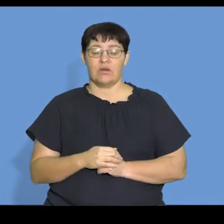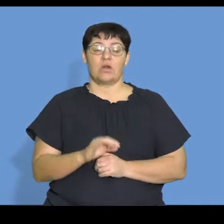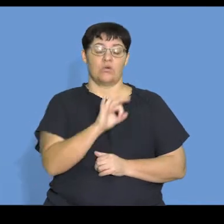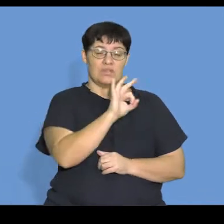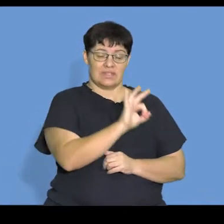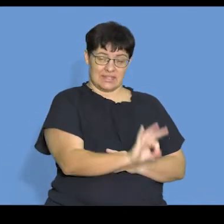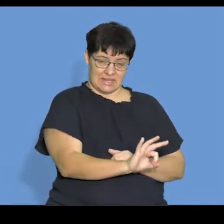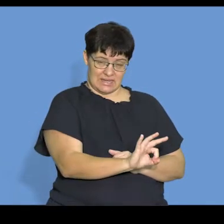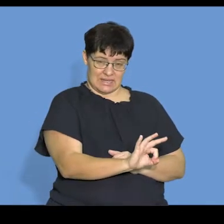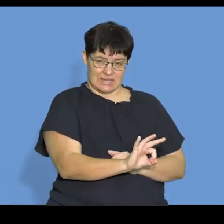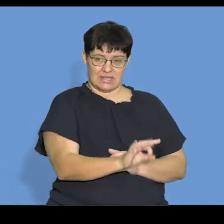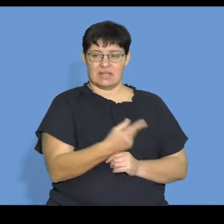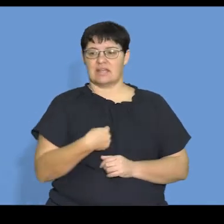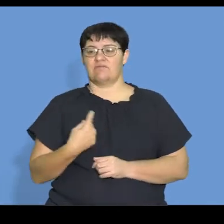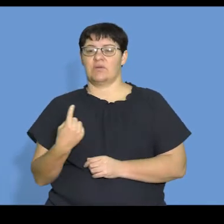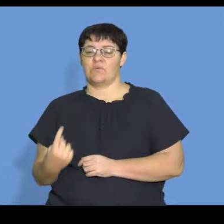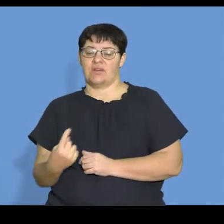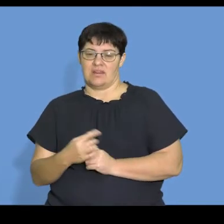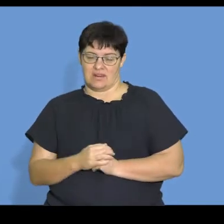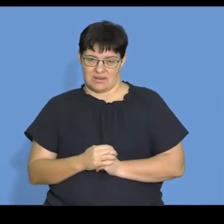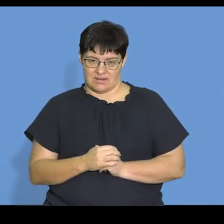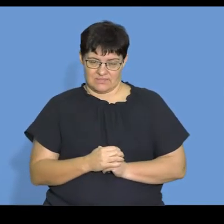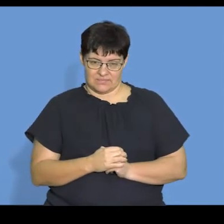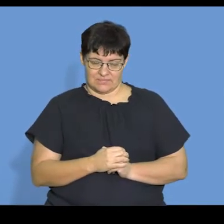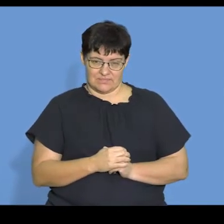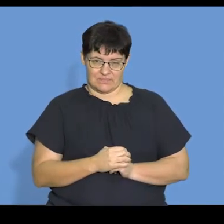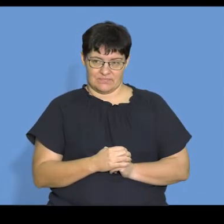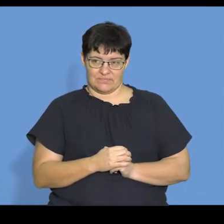will divide by 3, which goes in